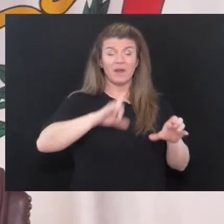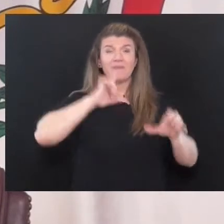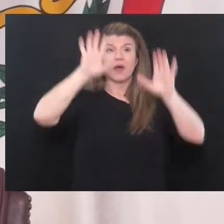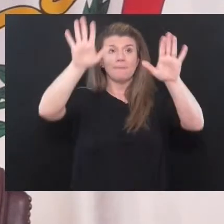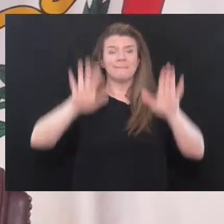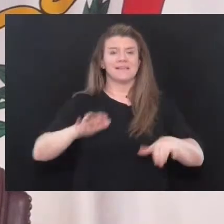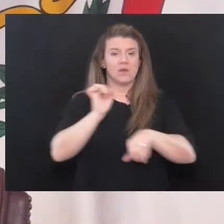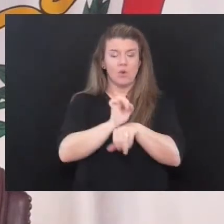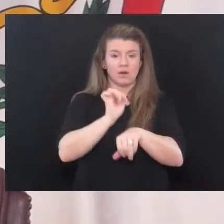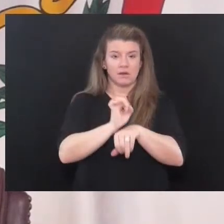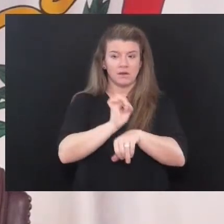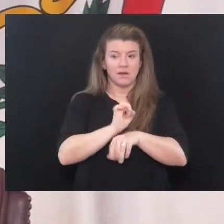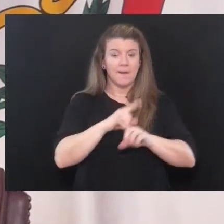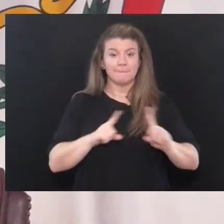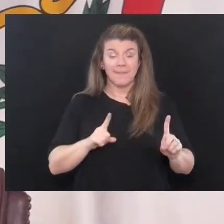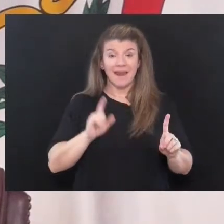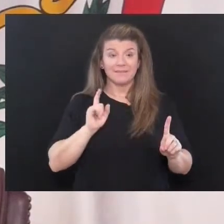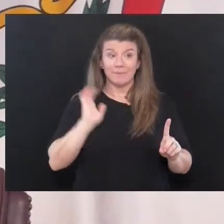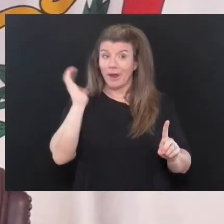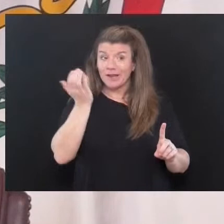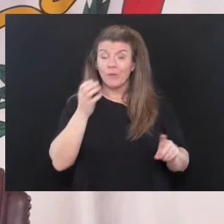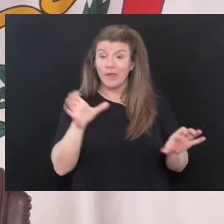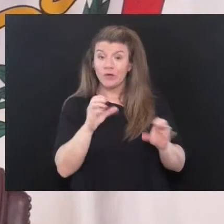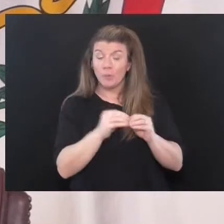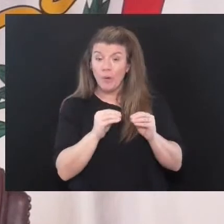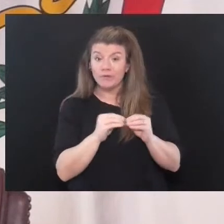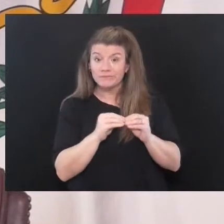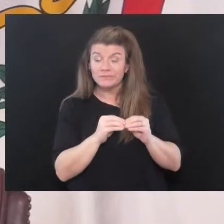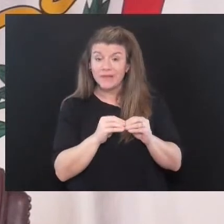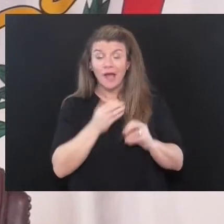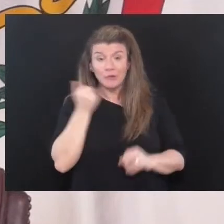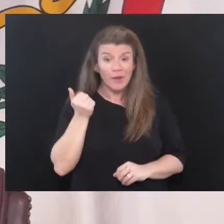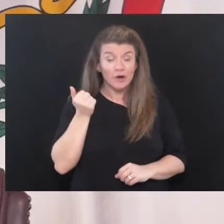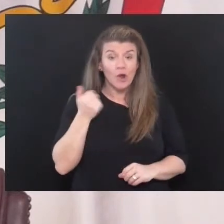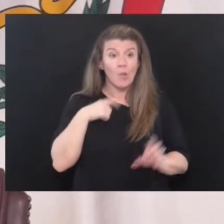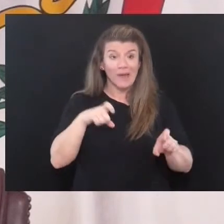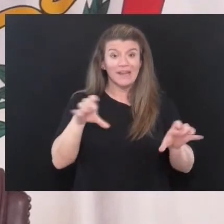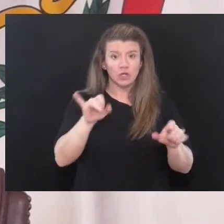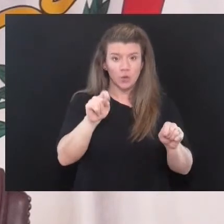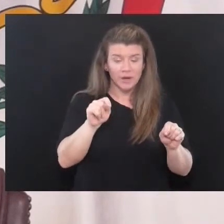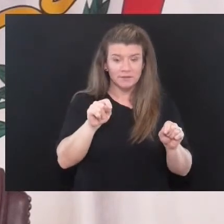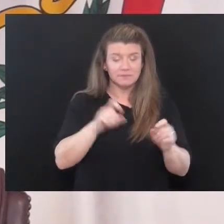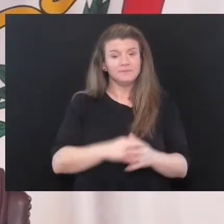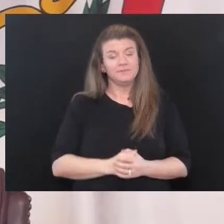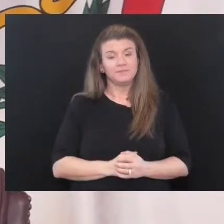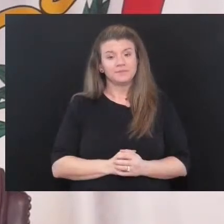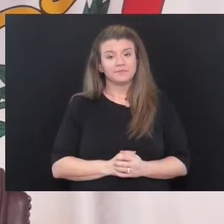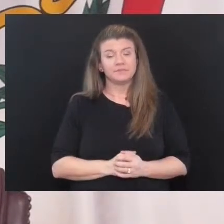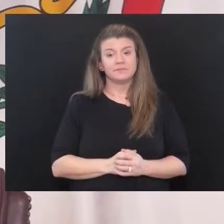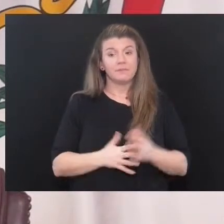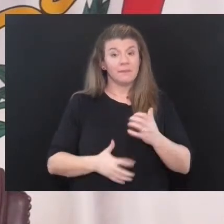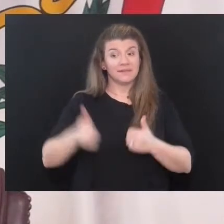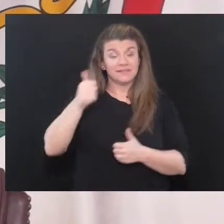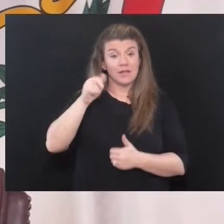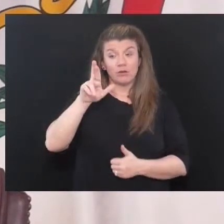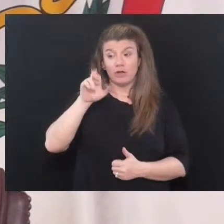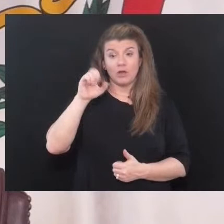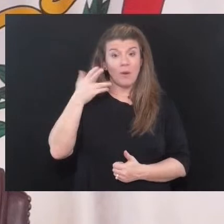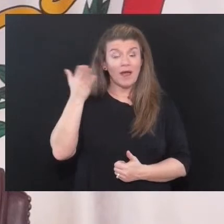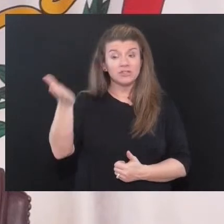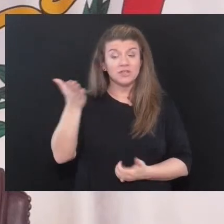work, but evidently we can do better. And if we can do better, let's do better. But Secretary Crouch, you know, maybe you